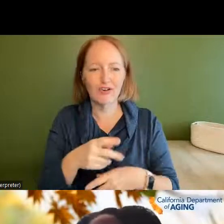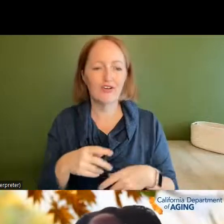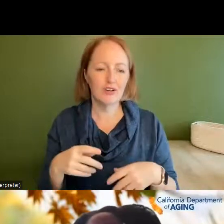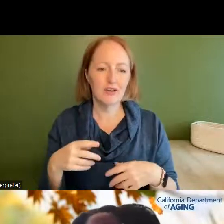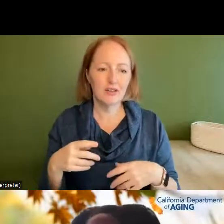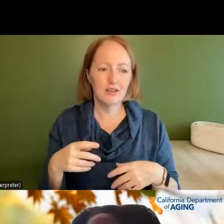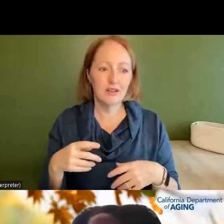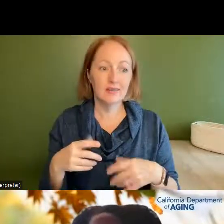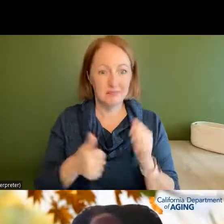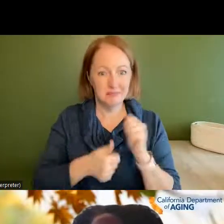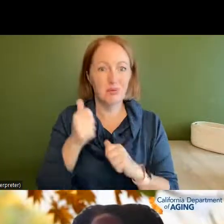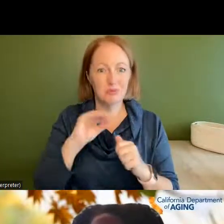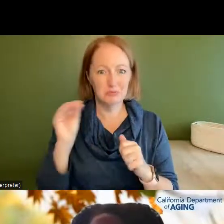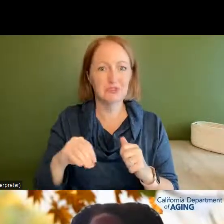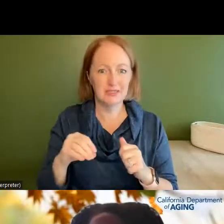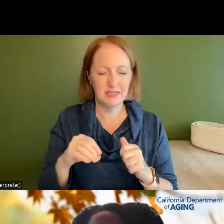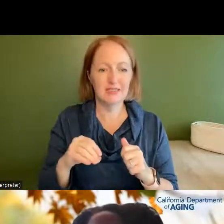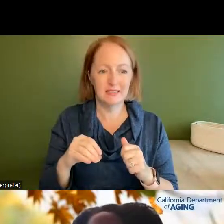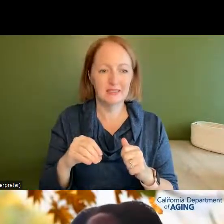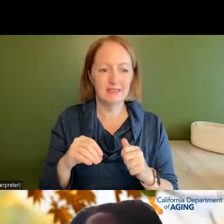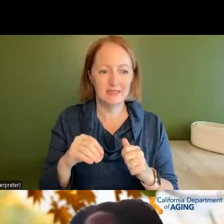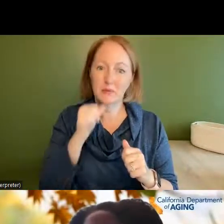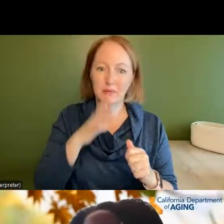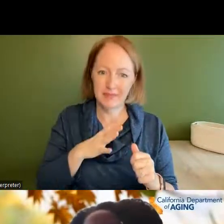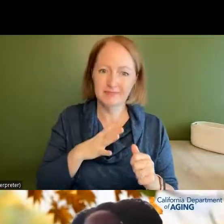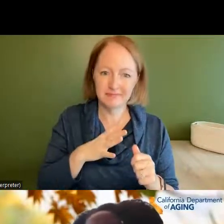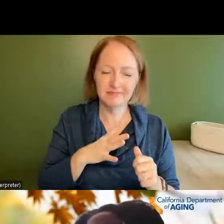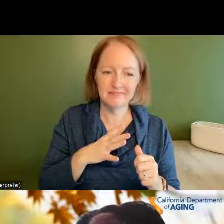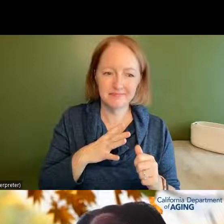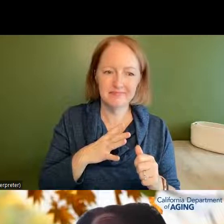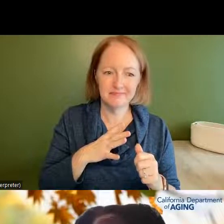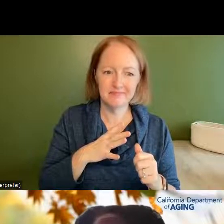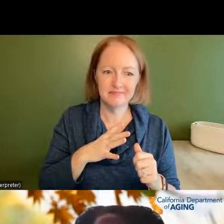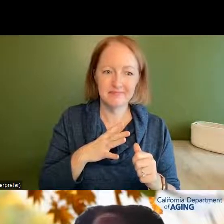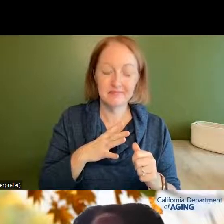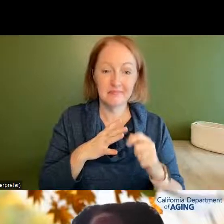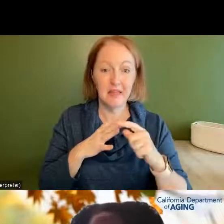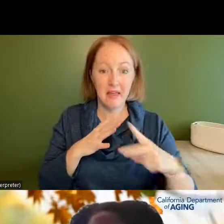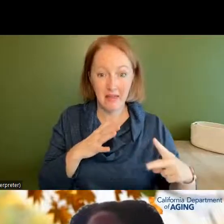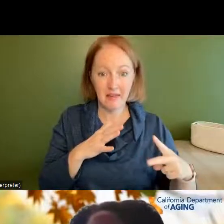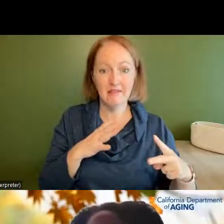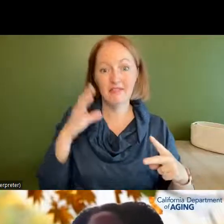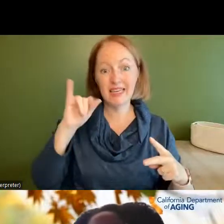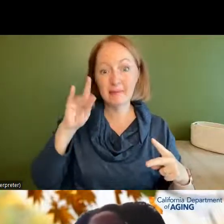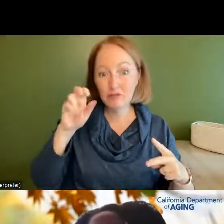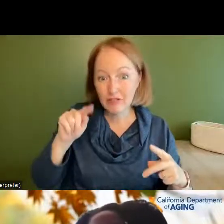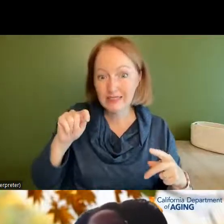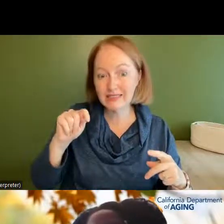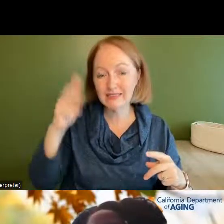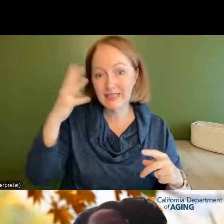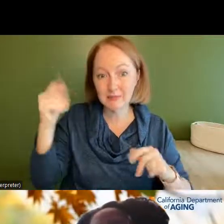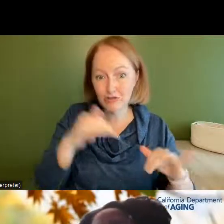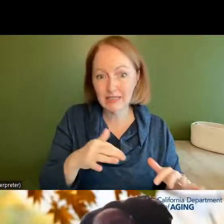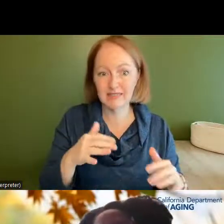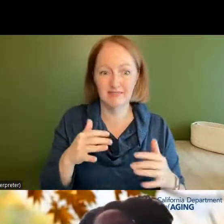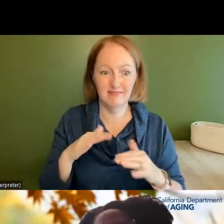that the majority of direct care workers are women. Almost half are immigrants, and a little more than